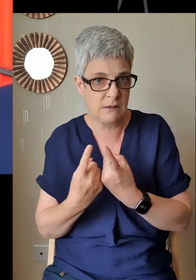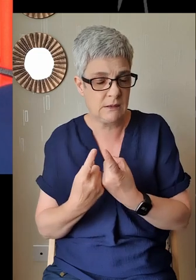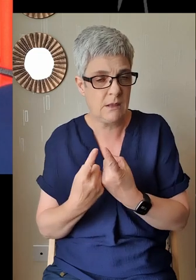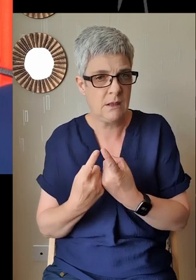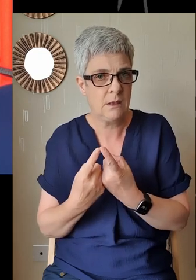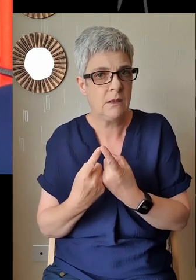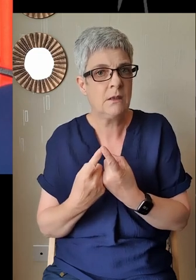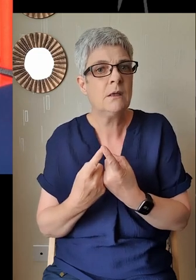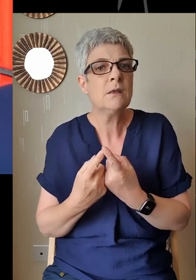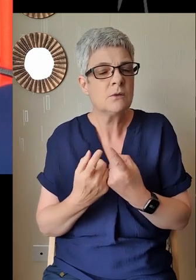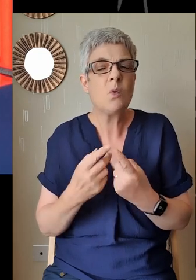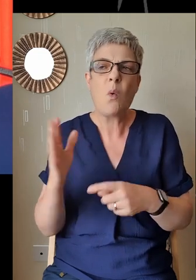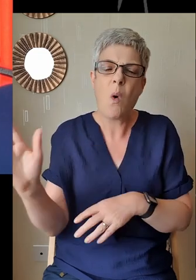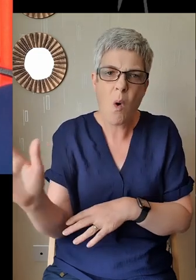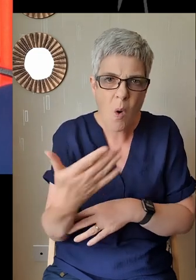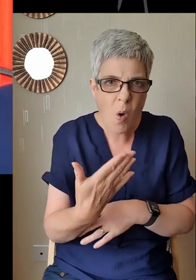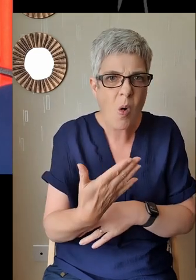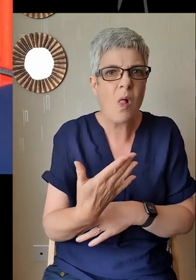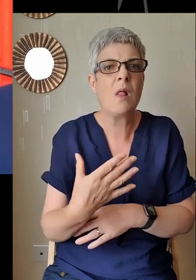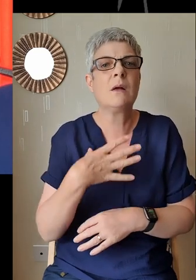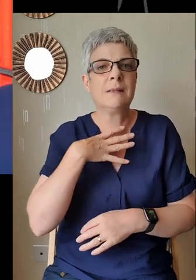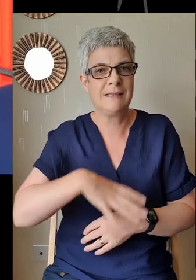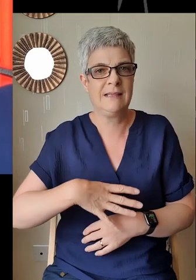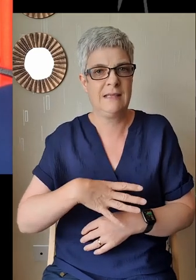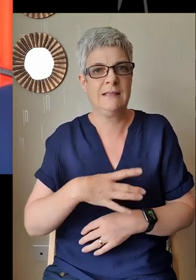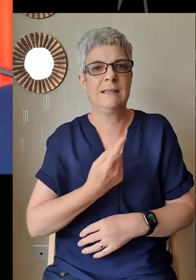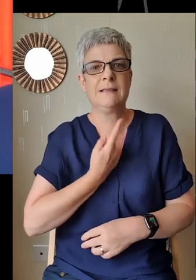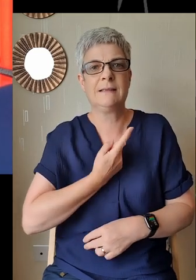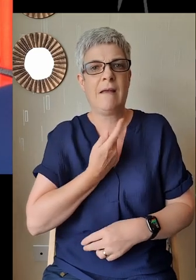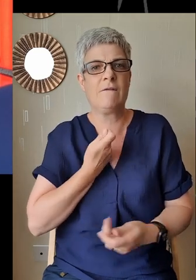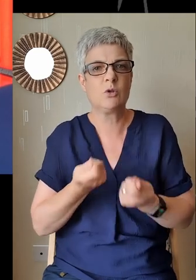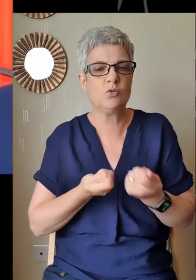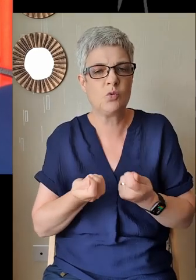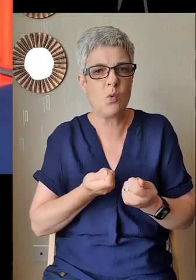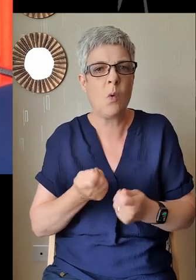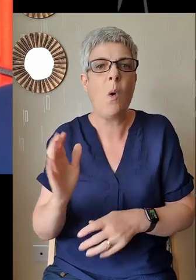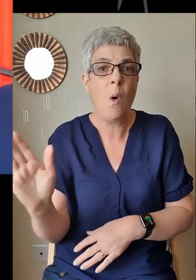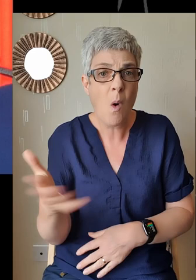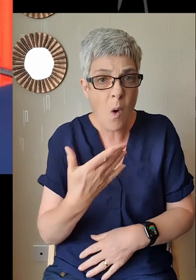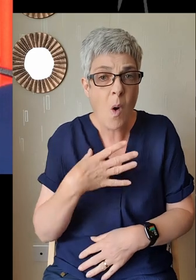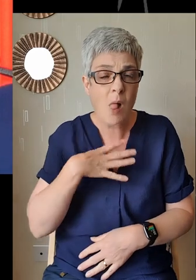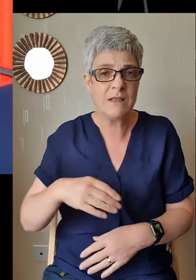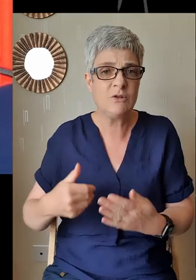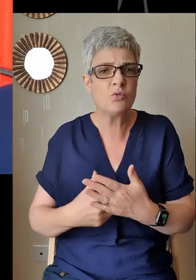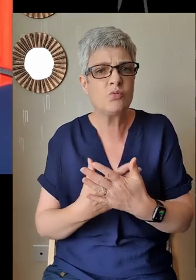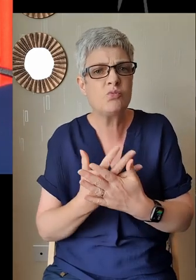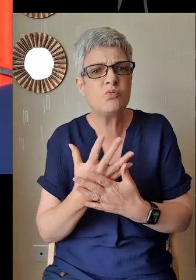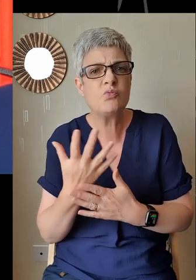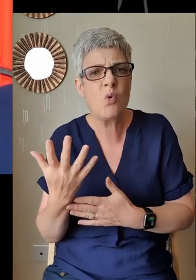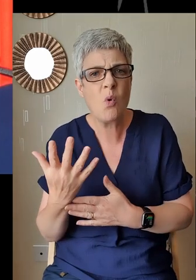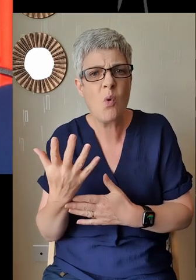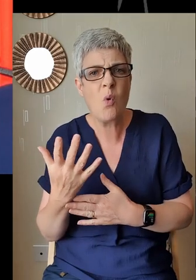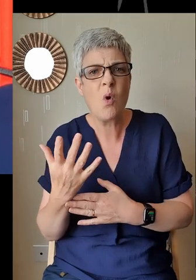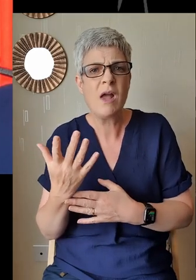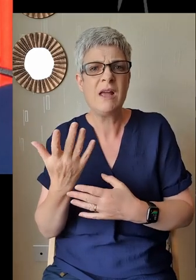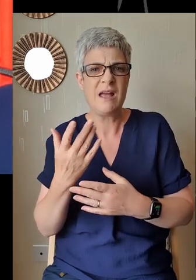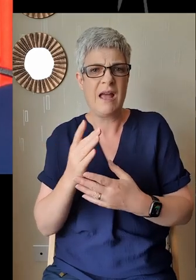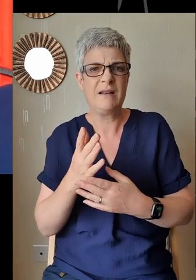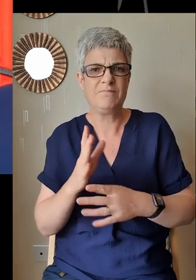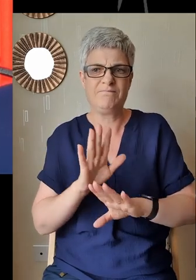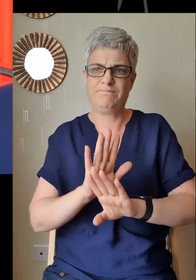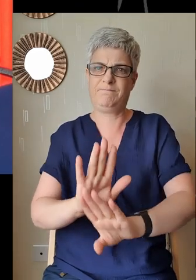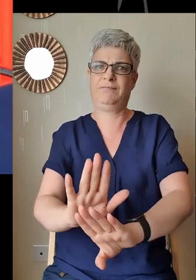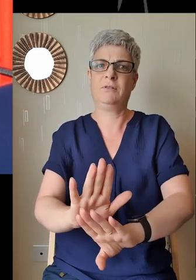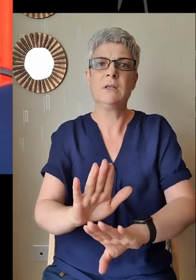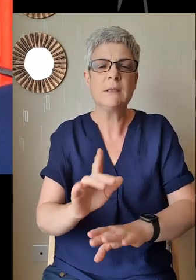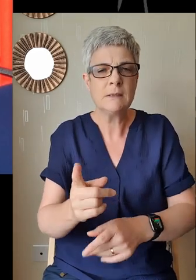us need self-control. All of us need to grow a resistance to sinning. And